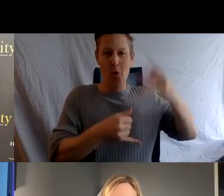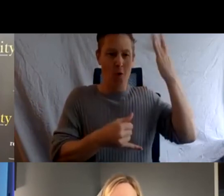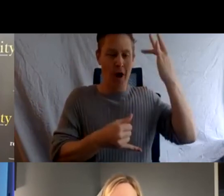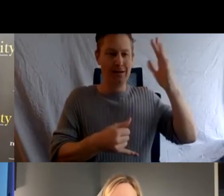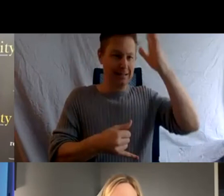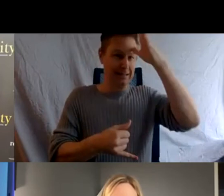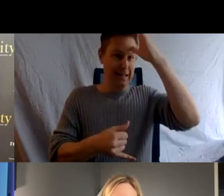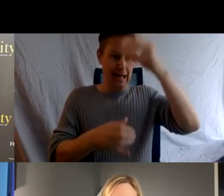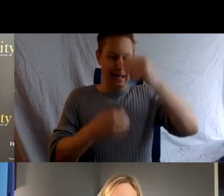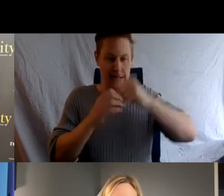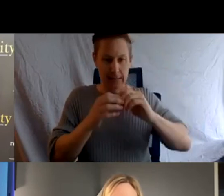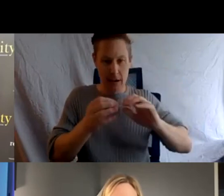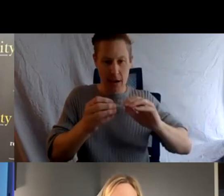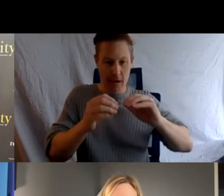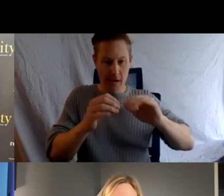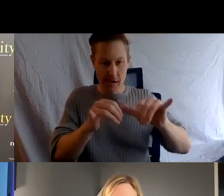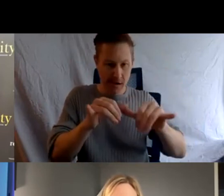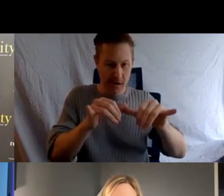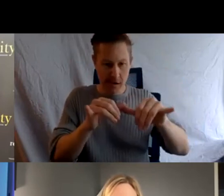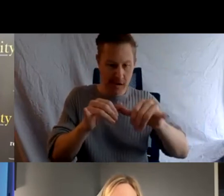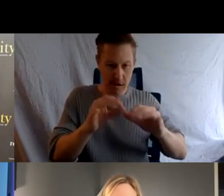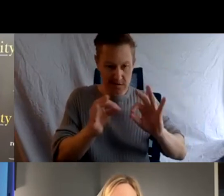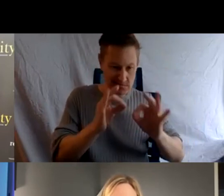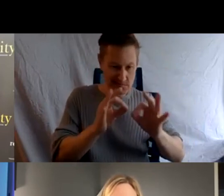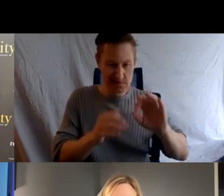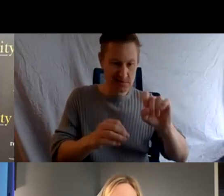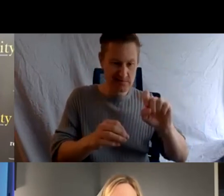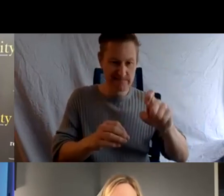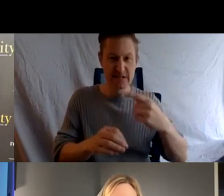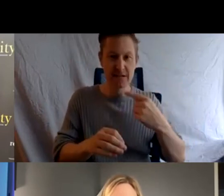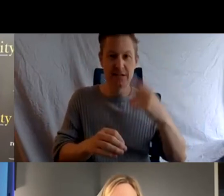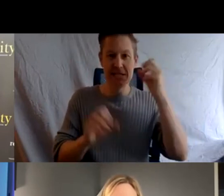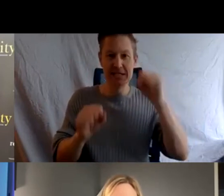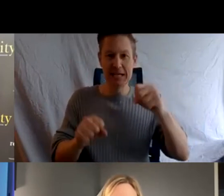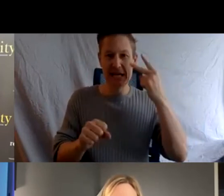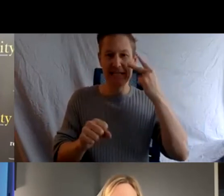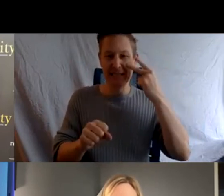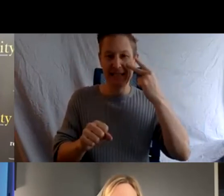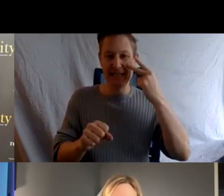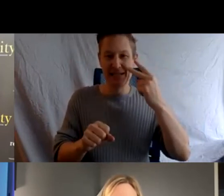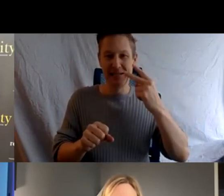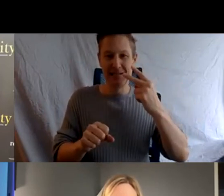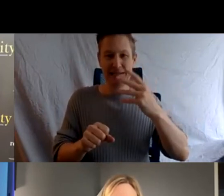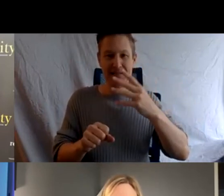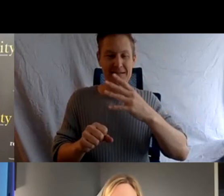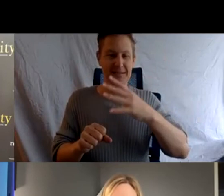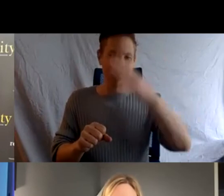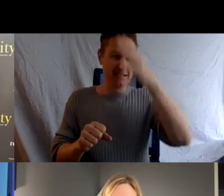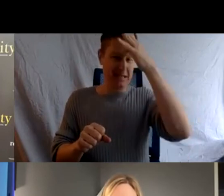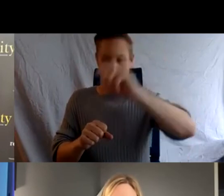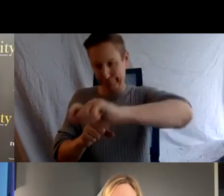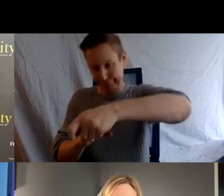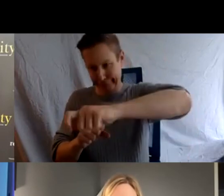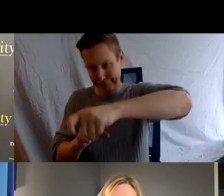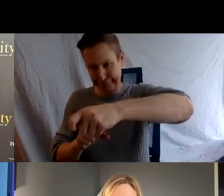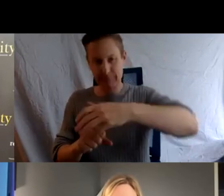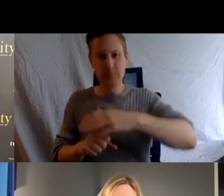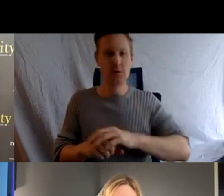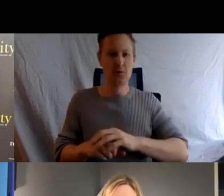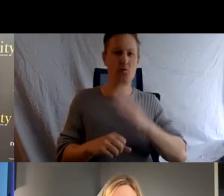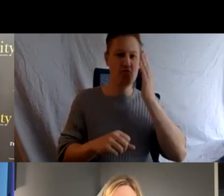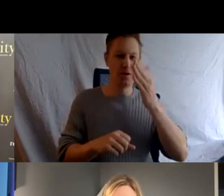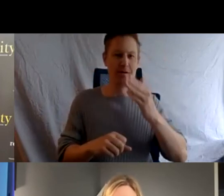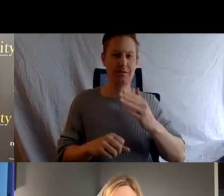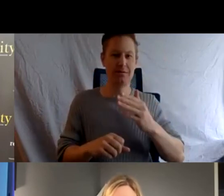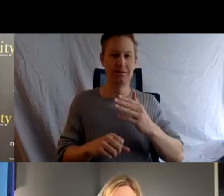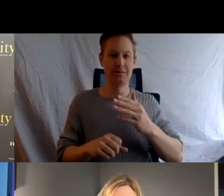the sound engineer and would reach in, you'd see his dad's hand go in and adjust a setting. And it was